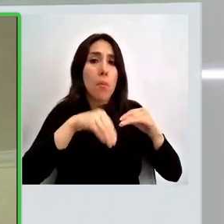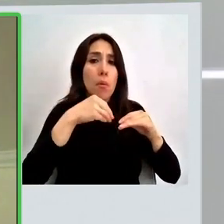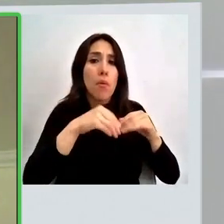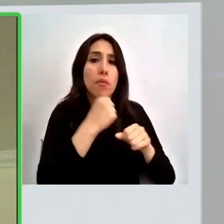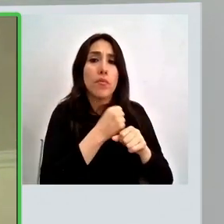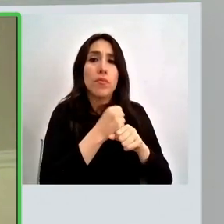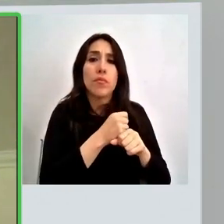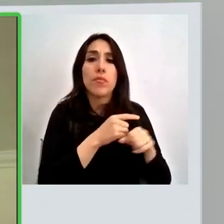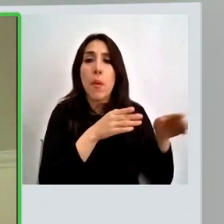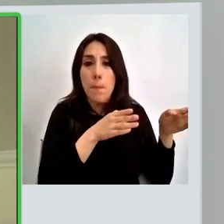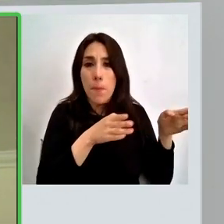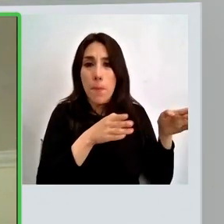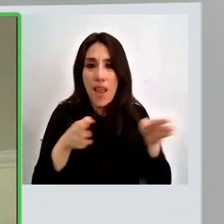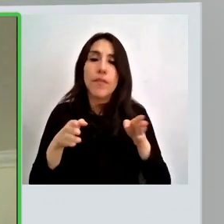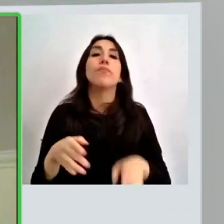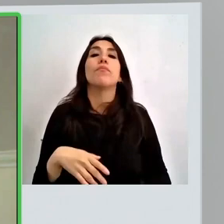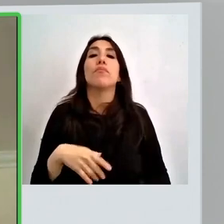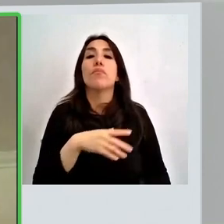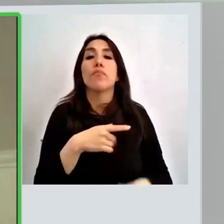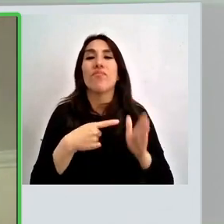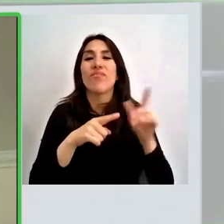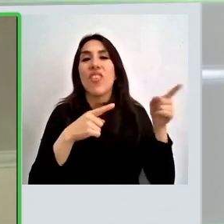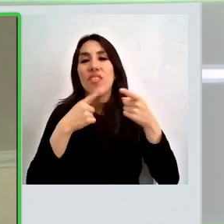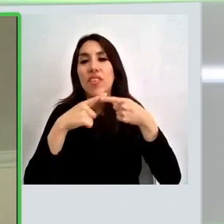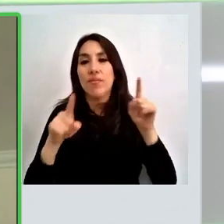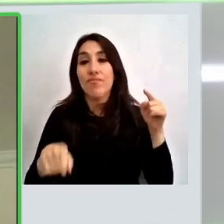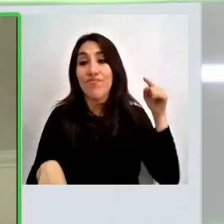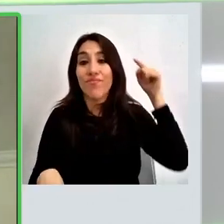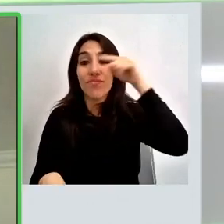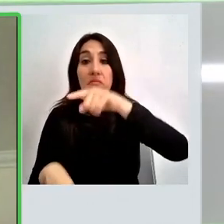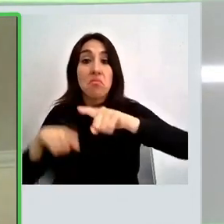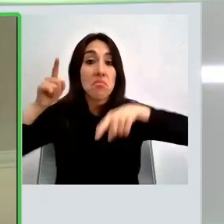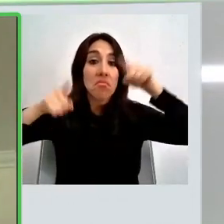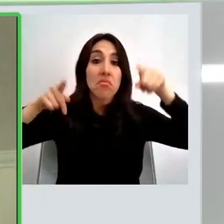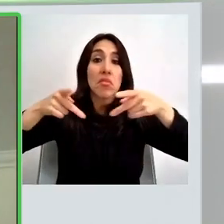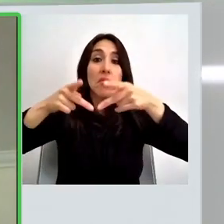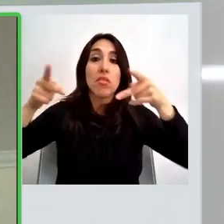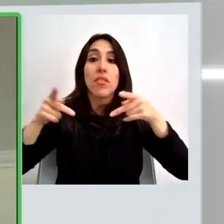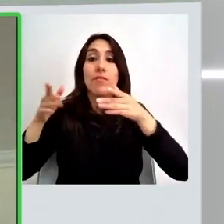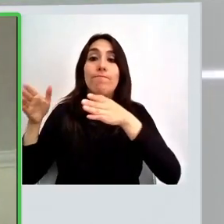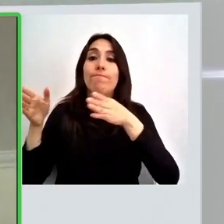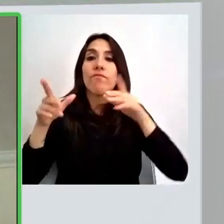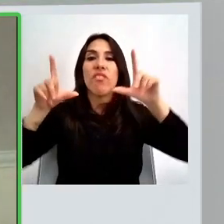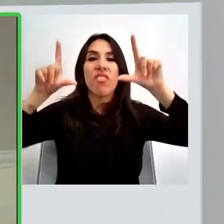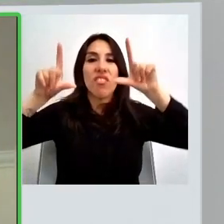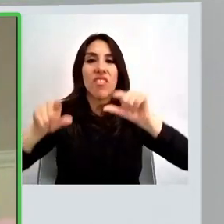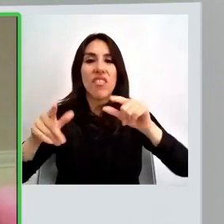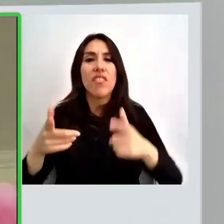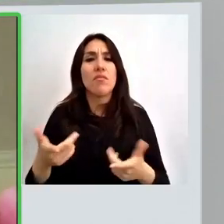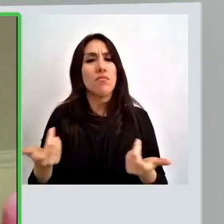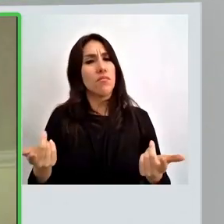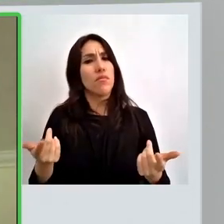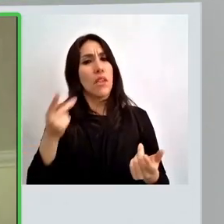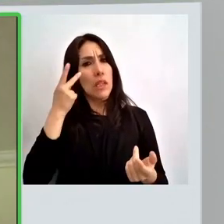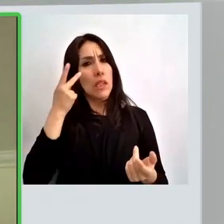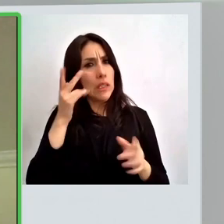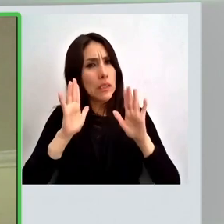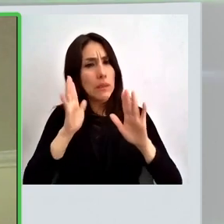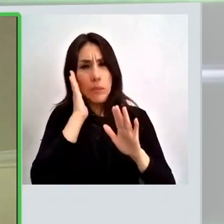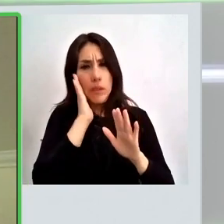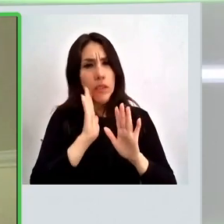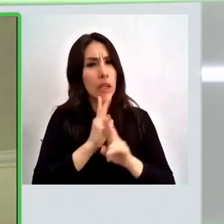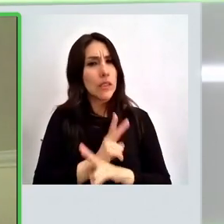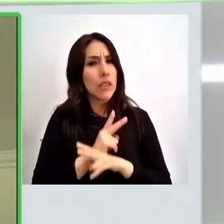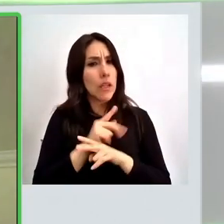caution. We have worked for years to integrate the workforces, not to separate out persons with